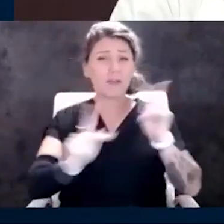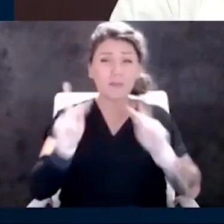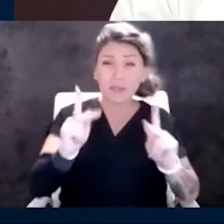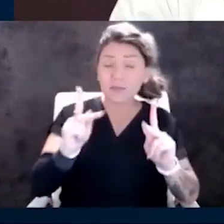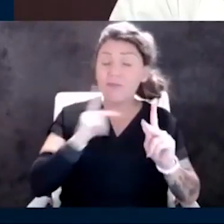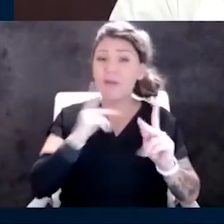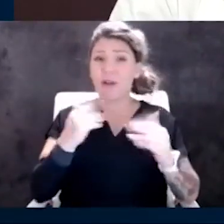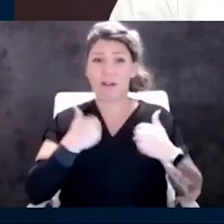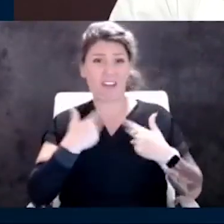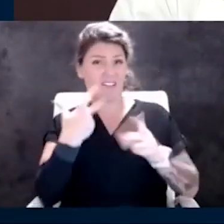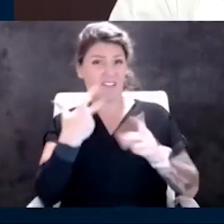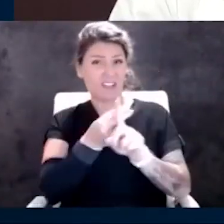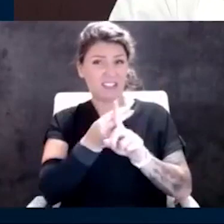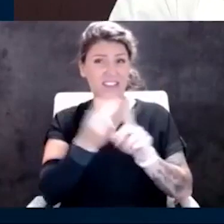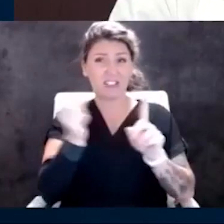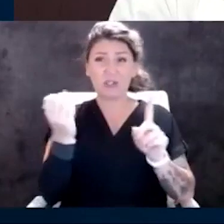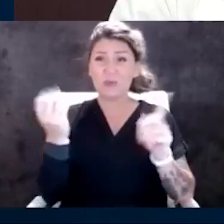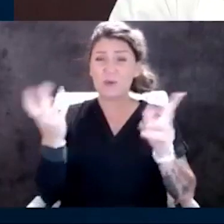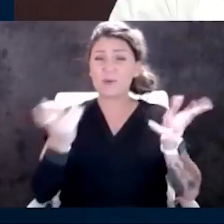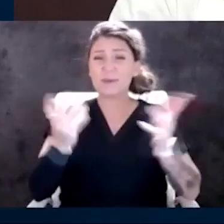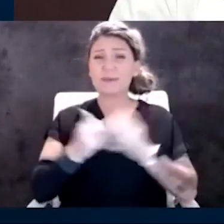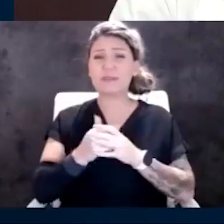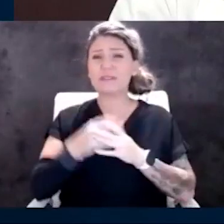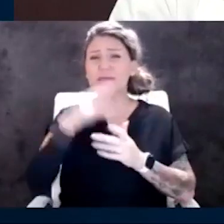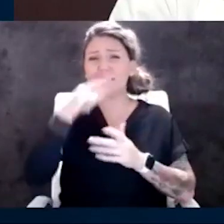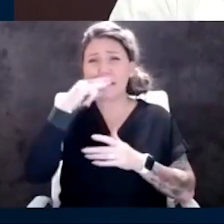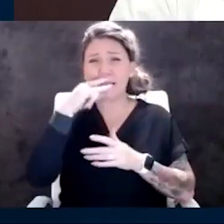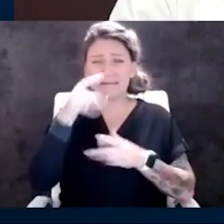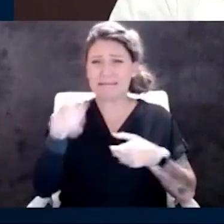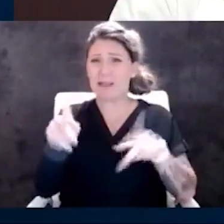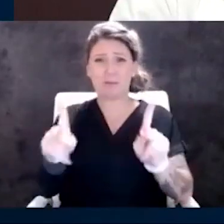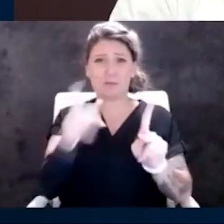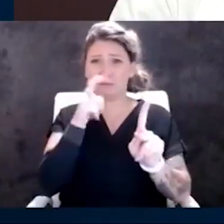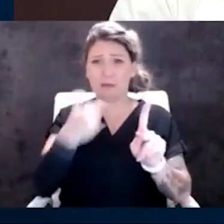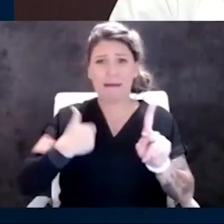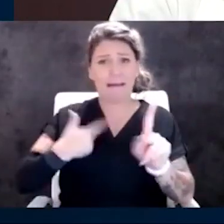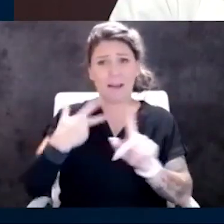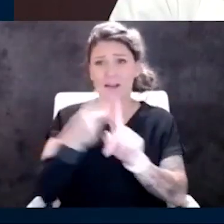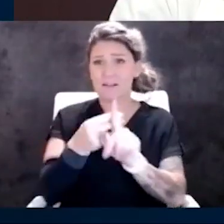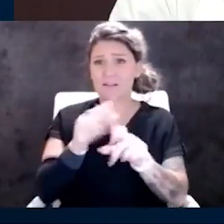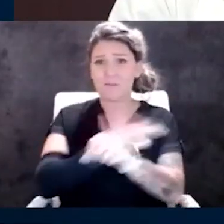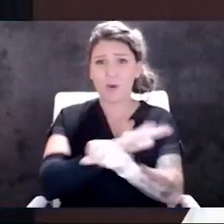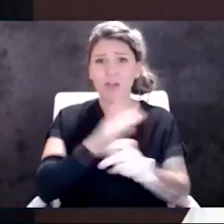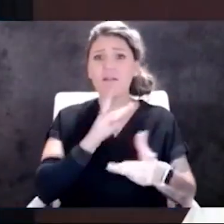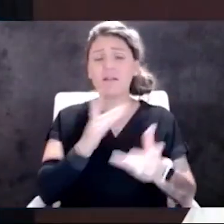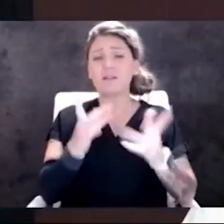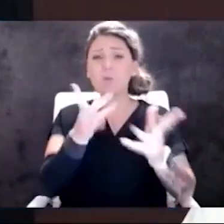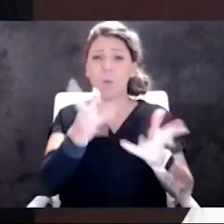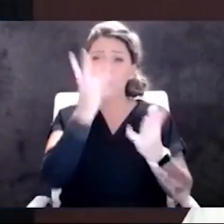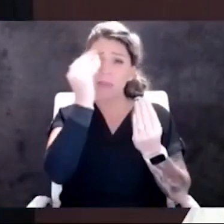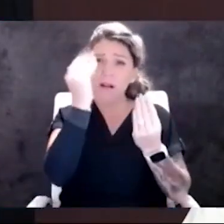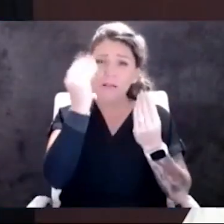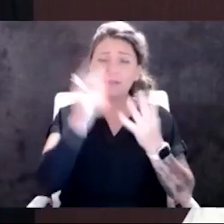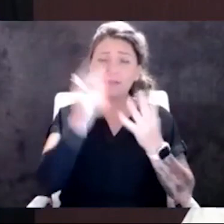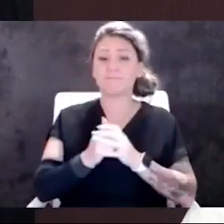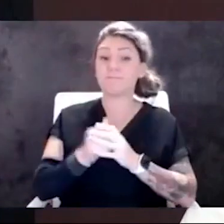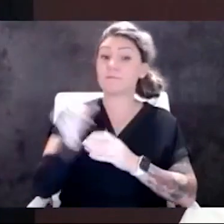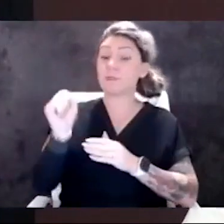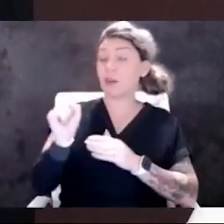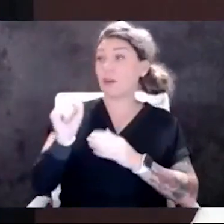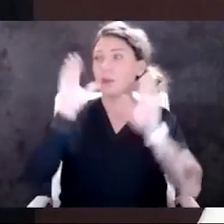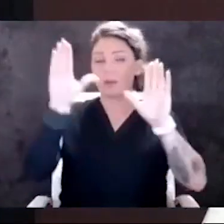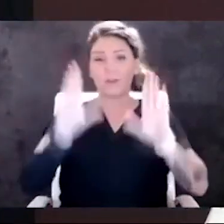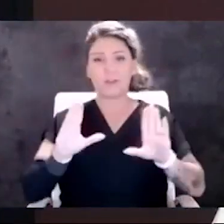So, kids won't have that opportunity to be fully vaccinated. Just what are your thoughts about that? Yeah, I think it'd be great if we can vaccinate kids who